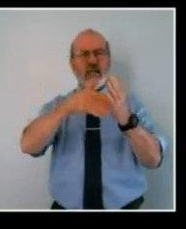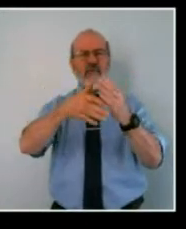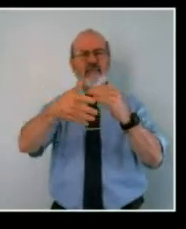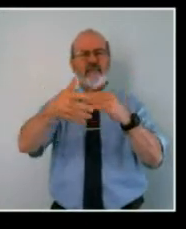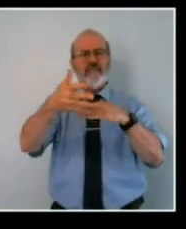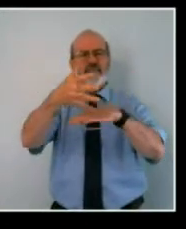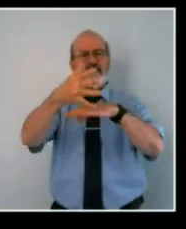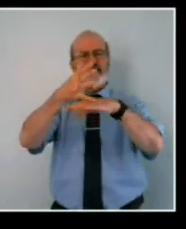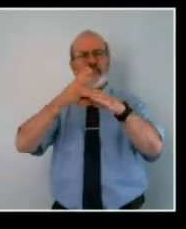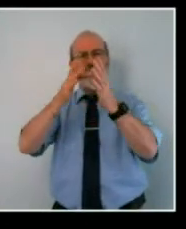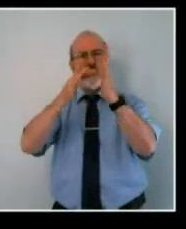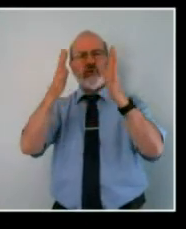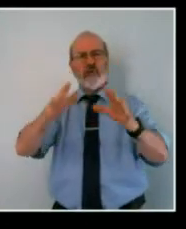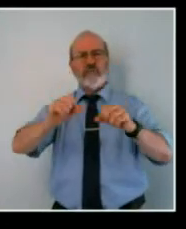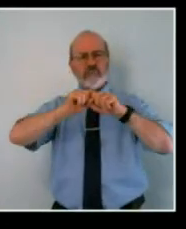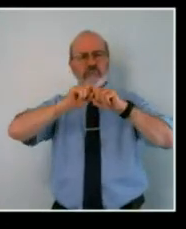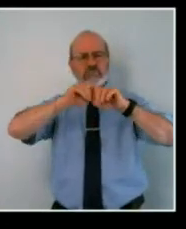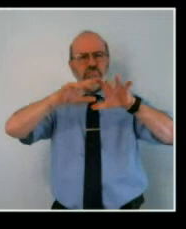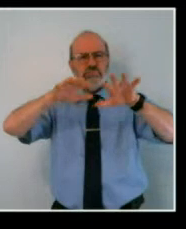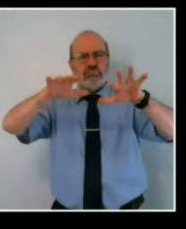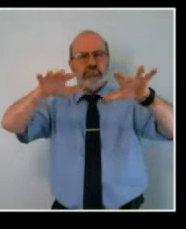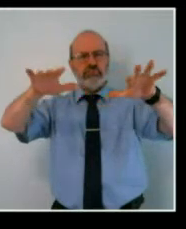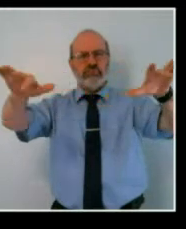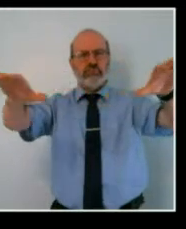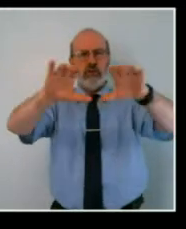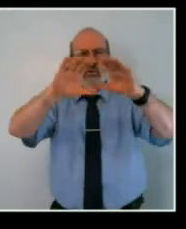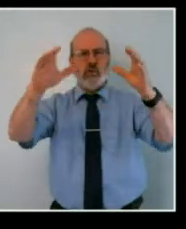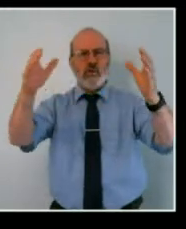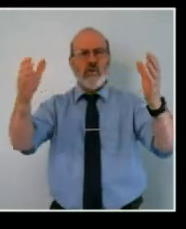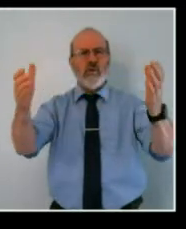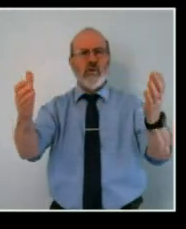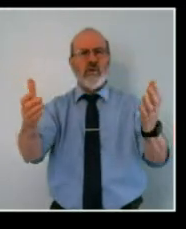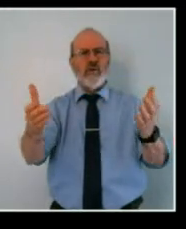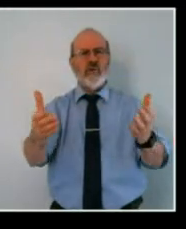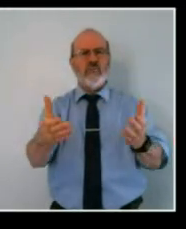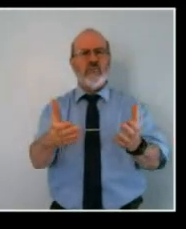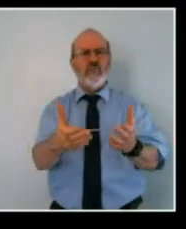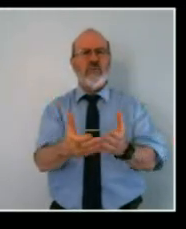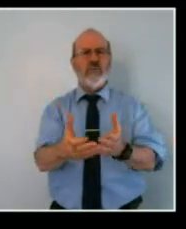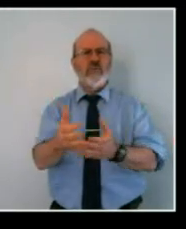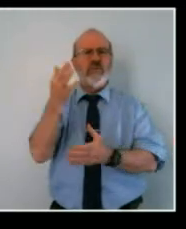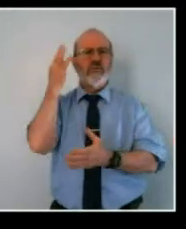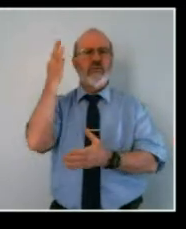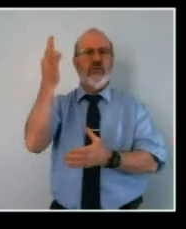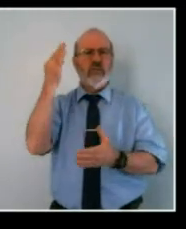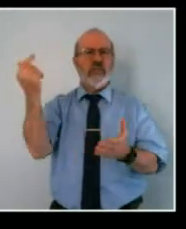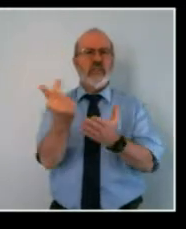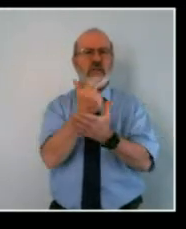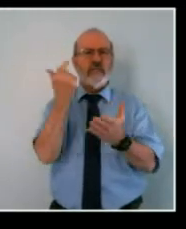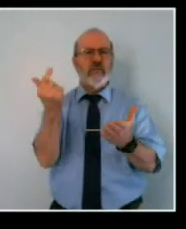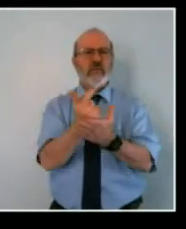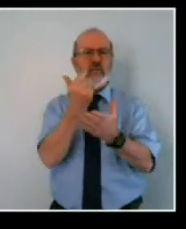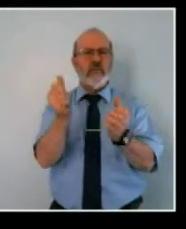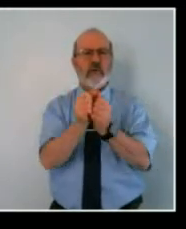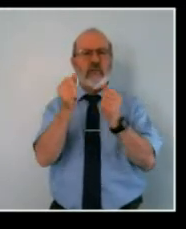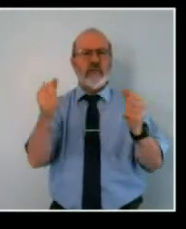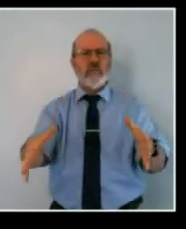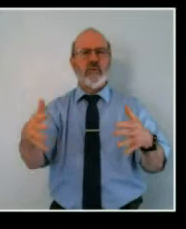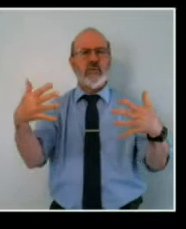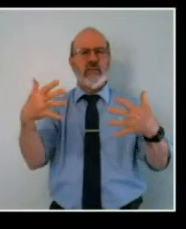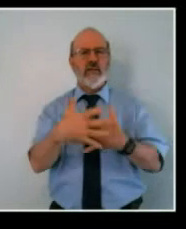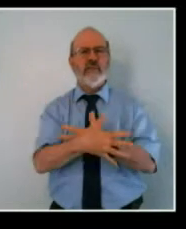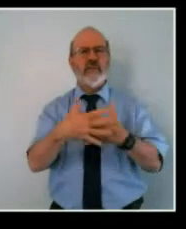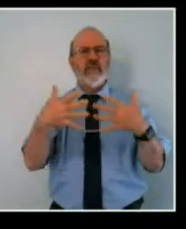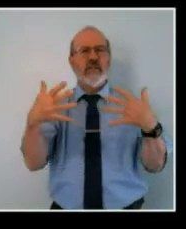again. The early Christians scattered o'er the world. They preached the gospel